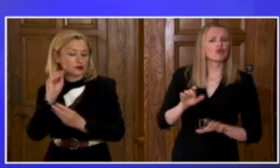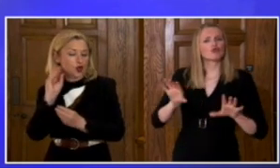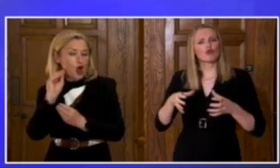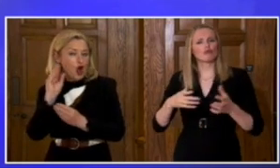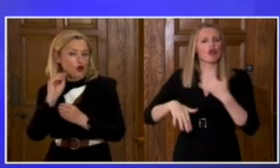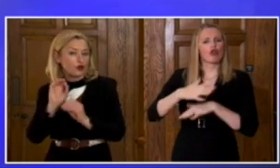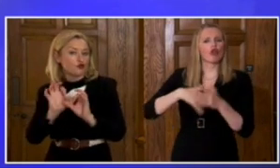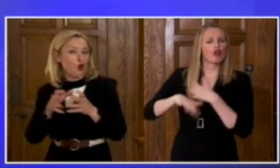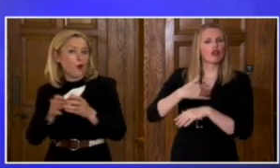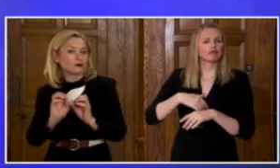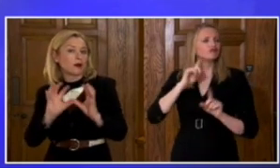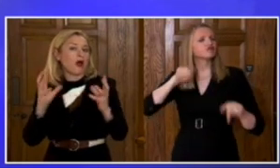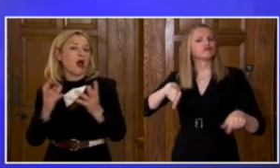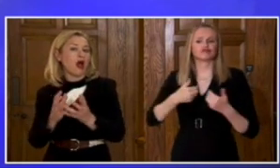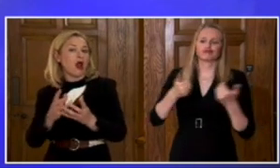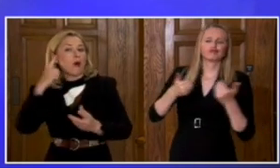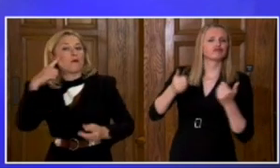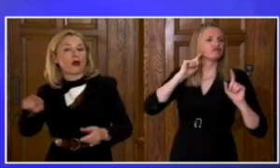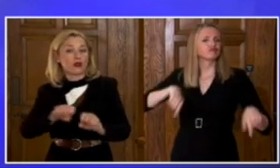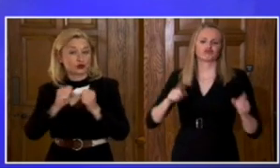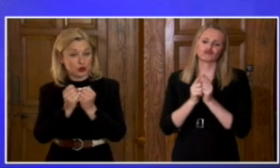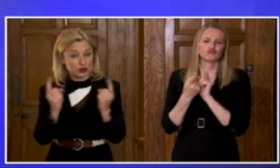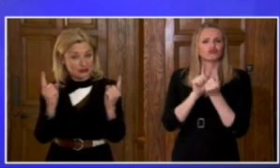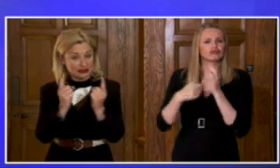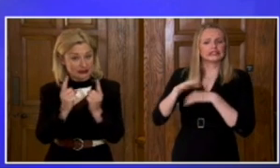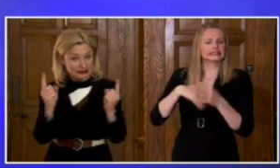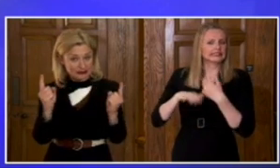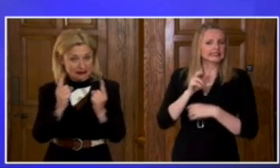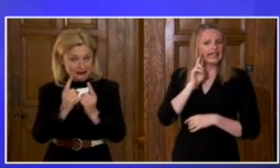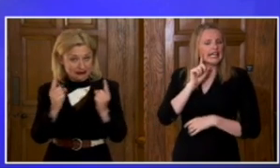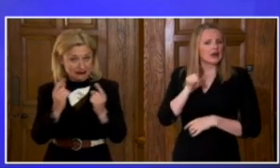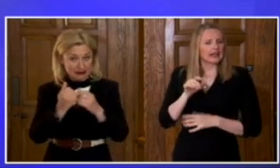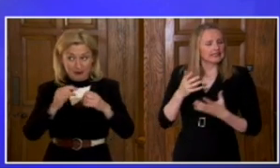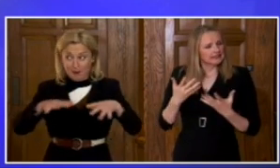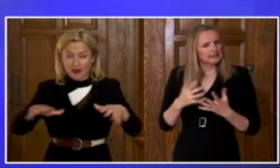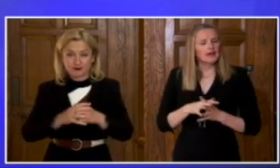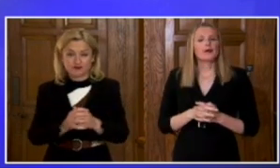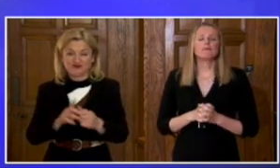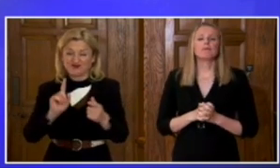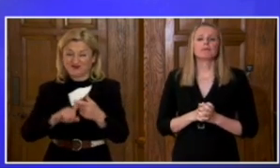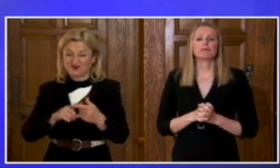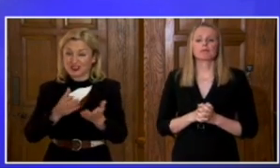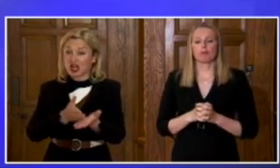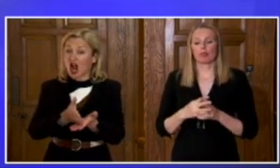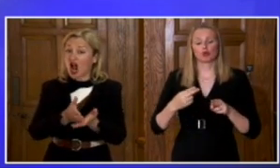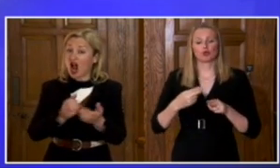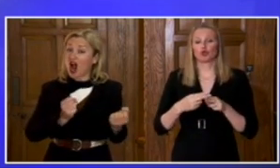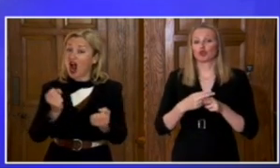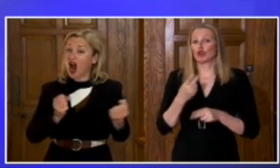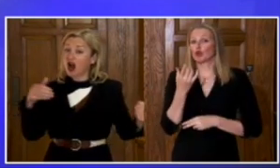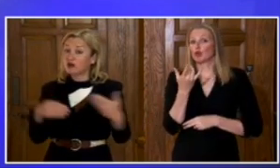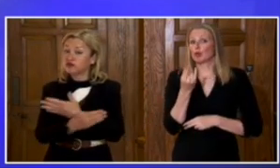people not adhering to social distancing in public. Traffic flows for Tuesday the 26th were up